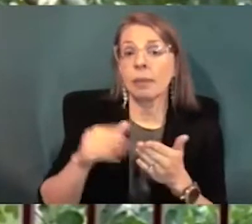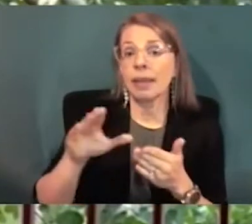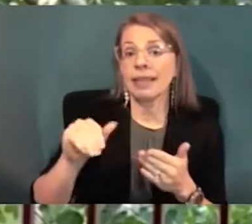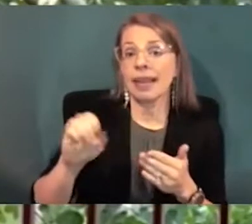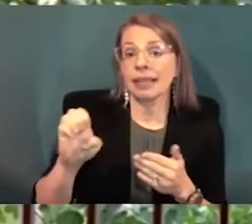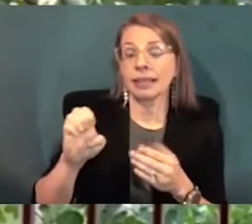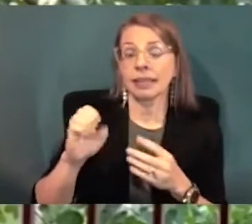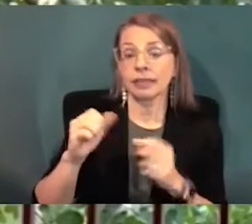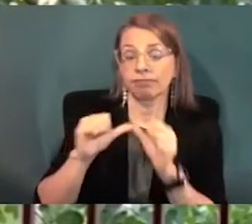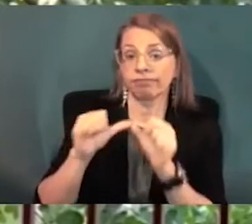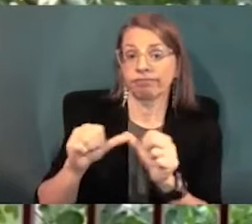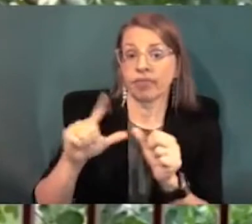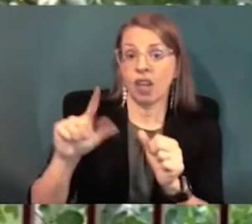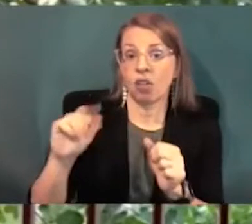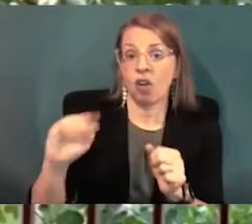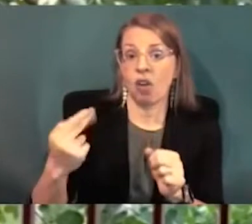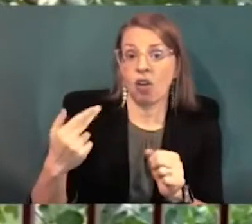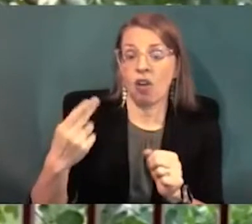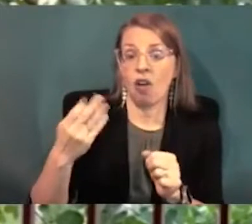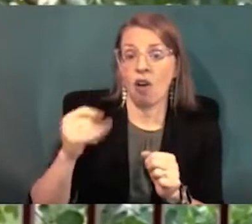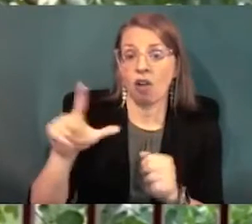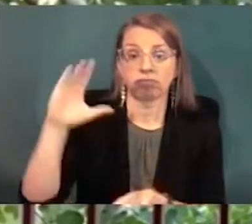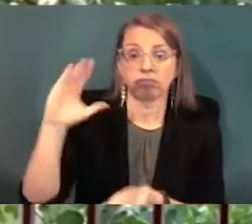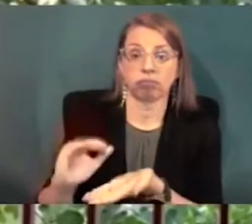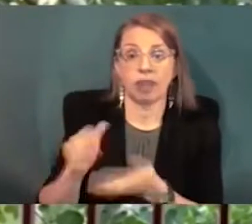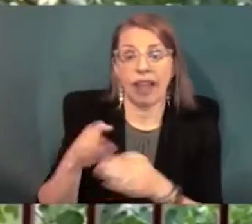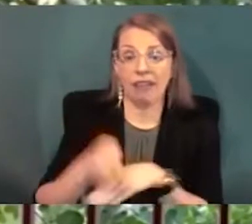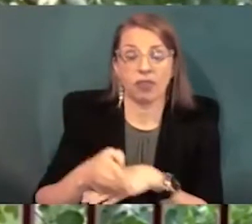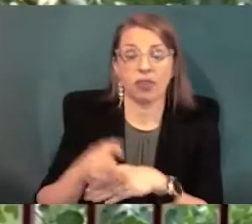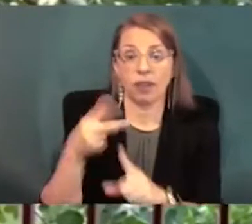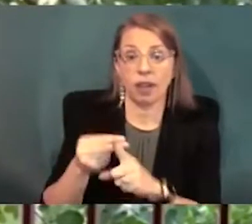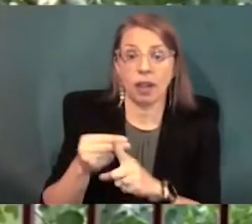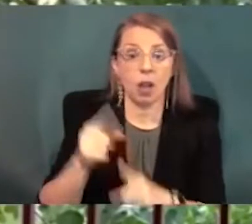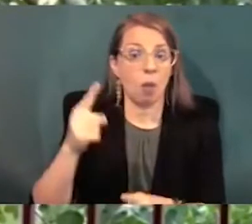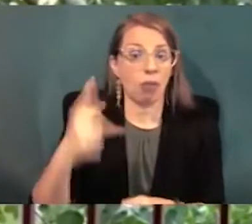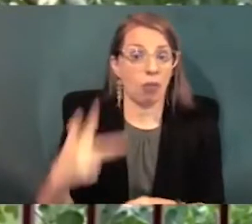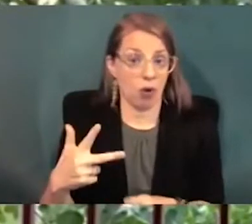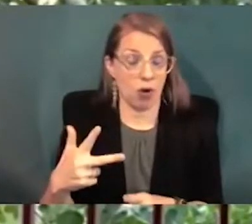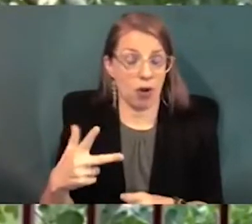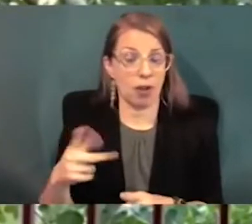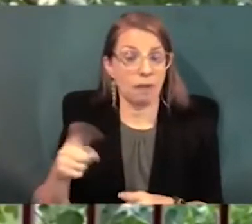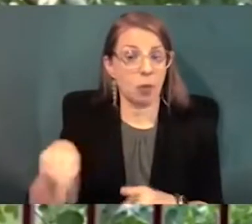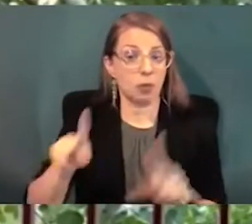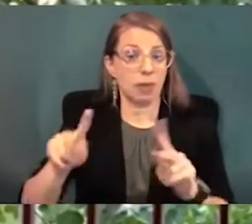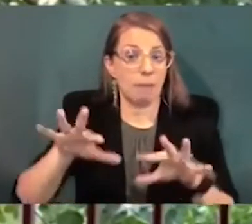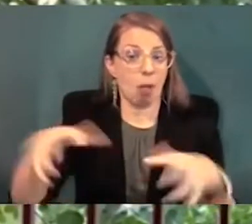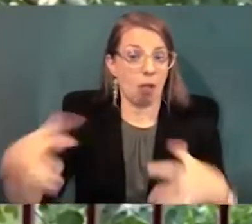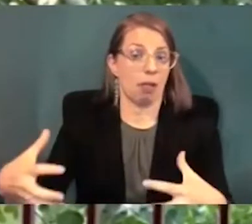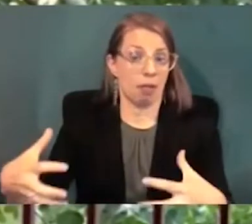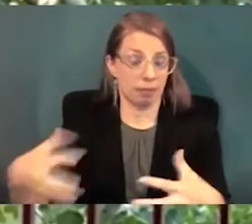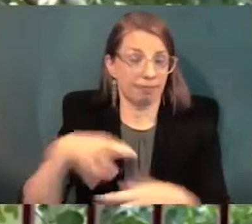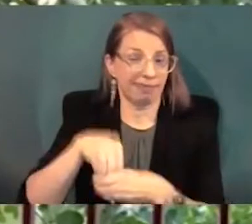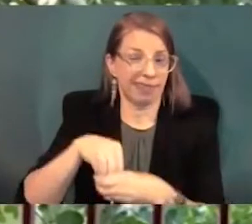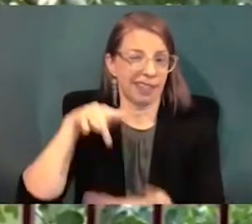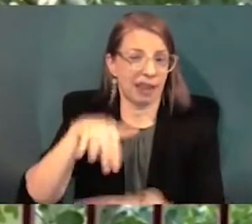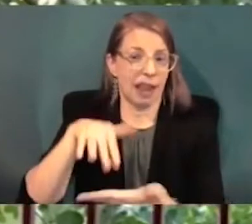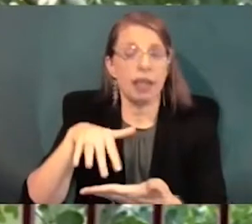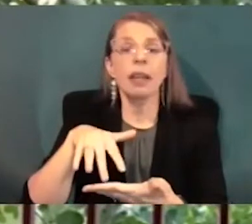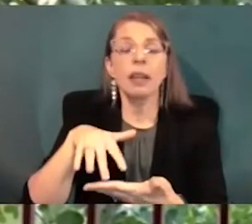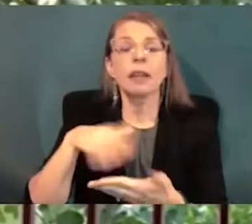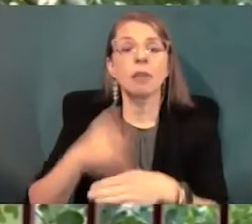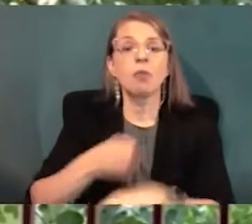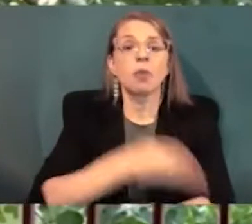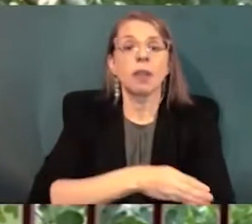after vaccination. About a third of those people have had improvement in symptoms. those investigations are ongoing. We know